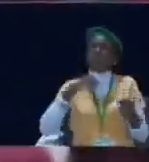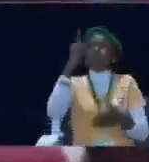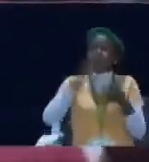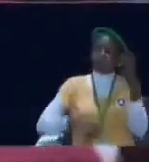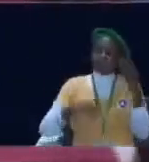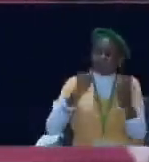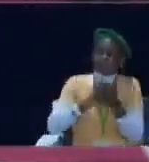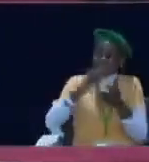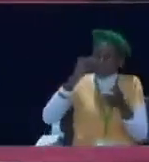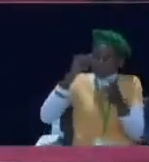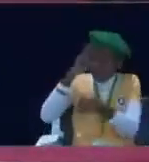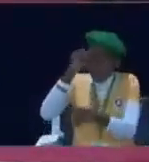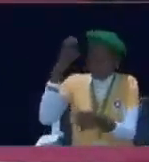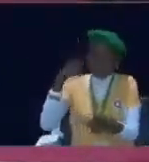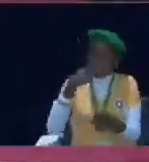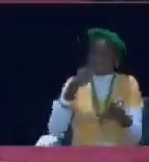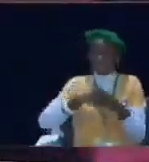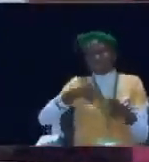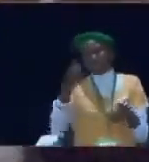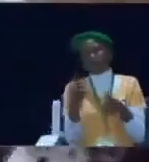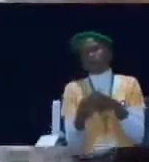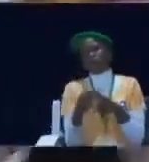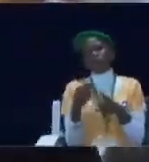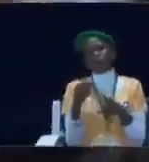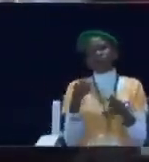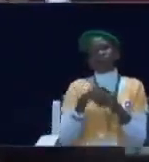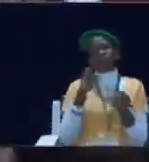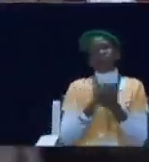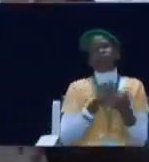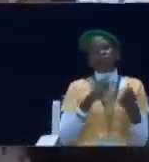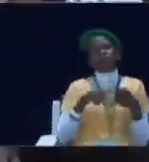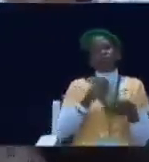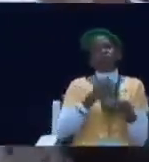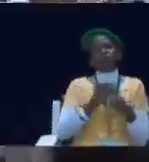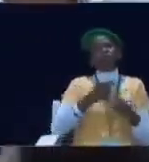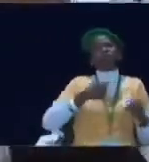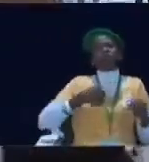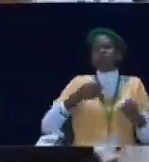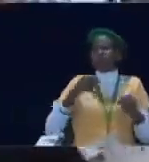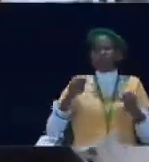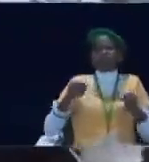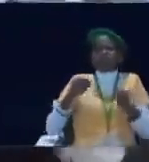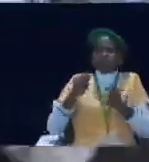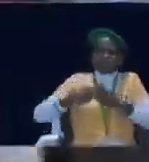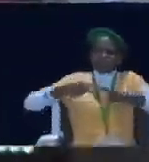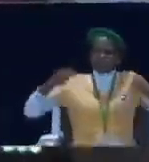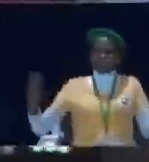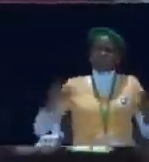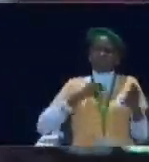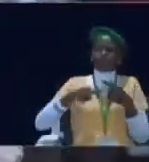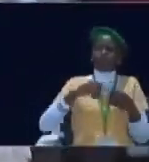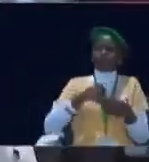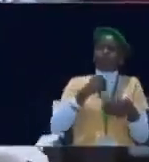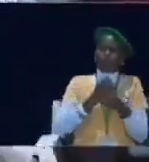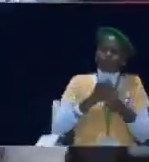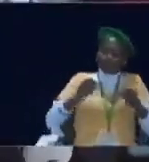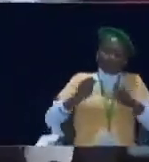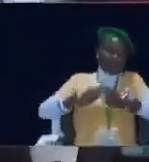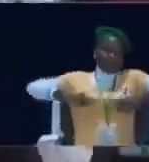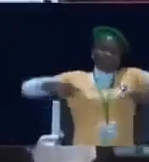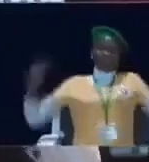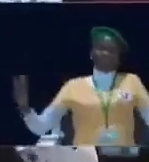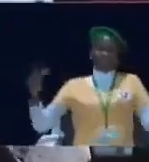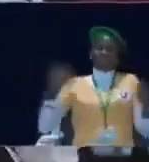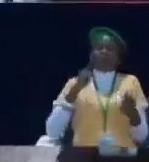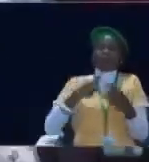was saying, in other words, is that I want you to make me embiggen. I want you to expand me.